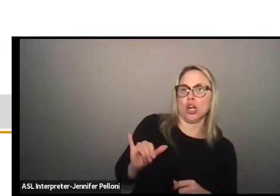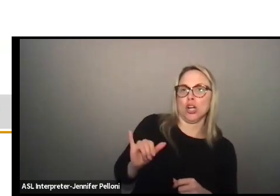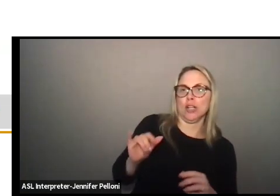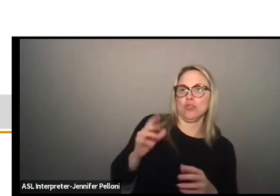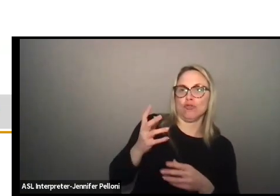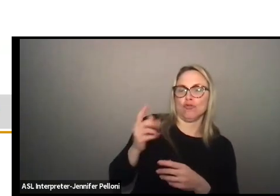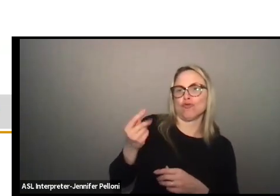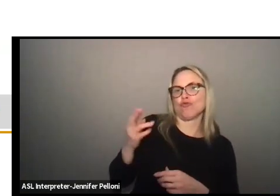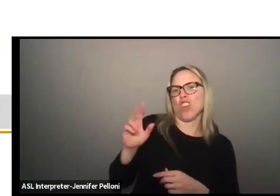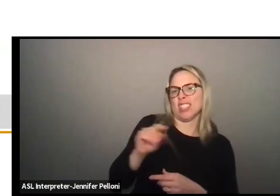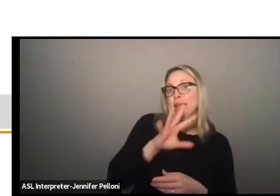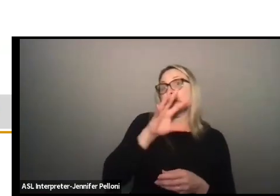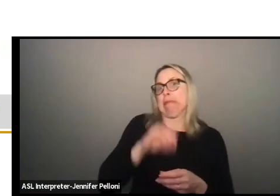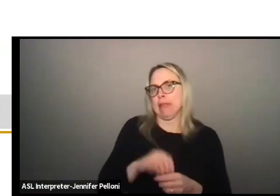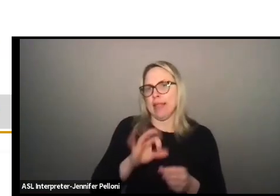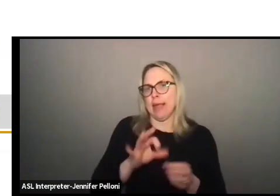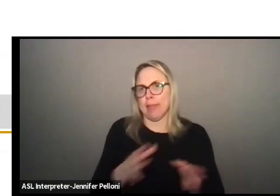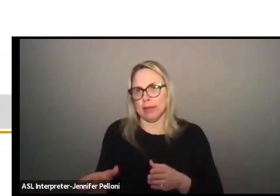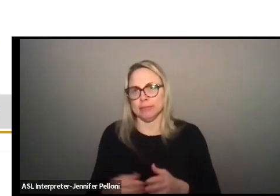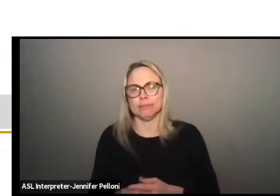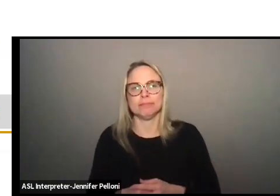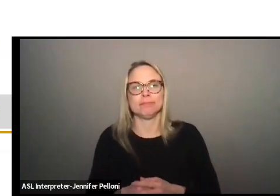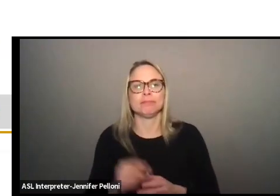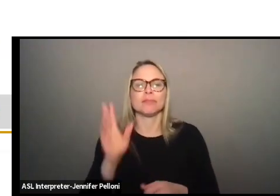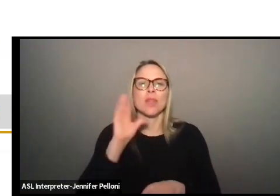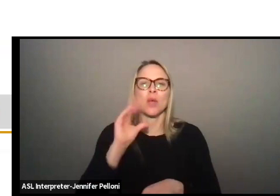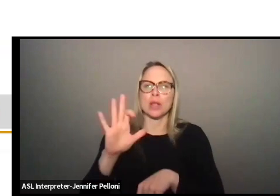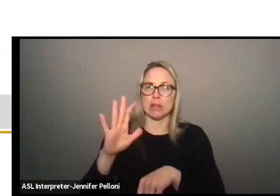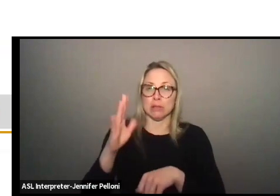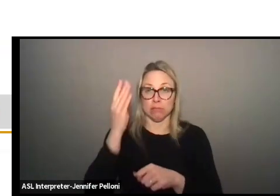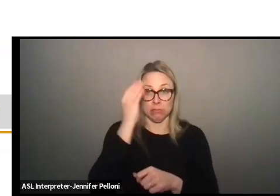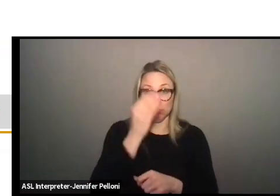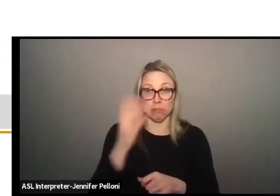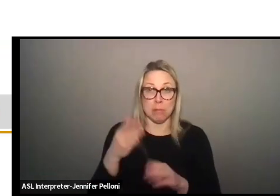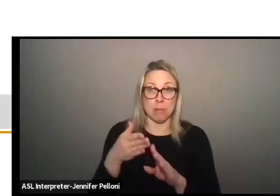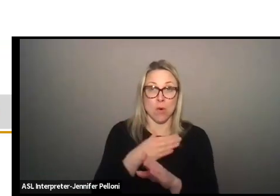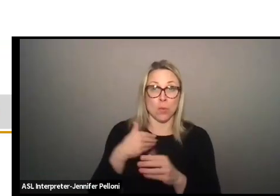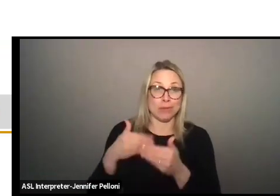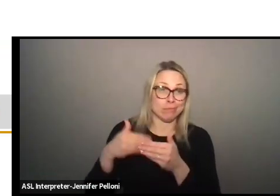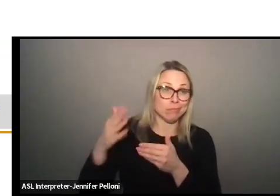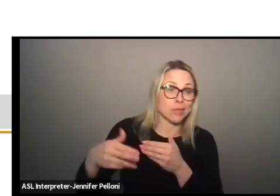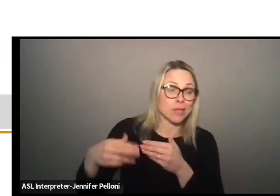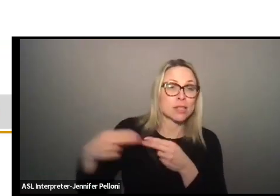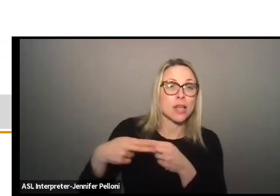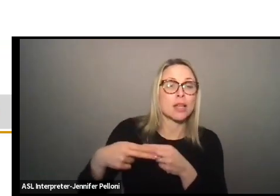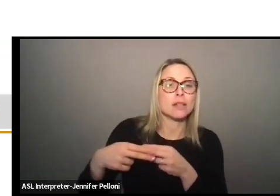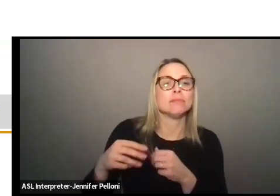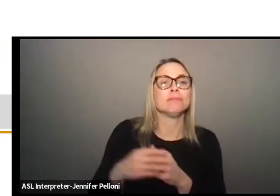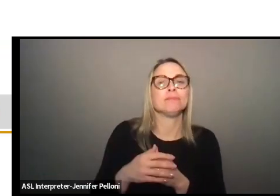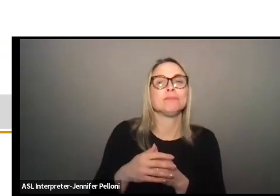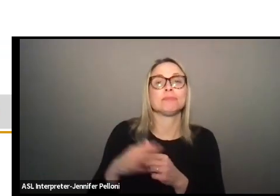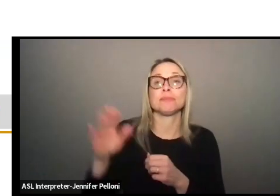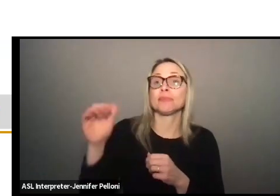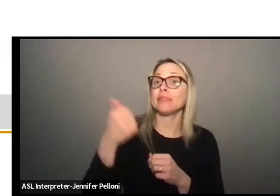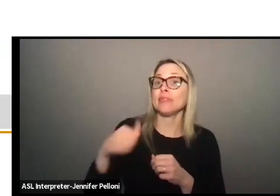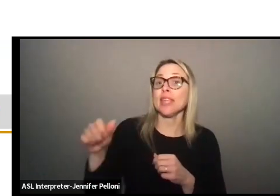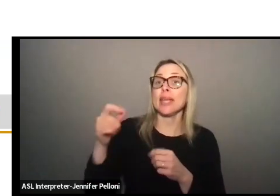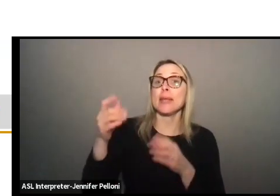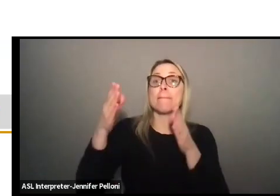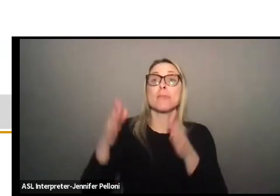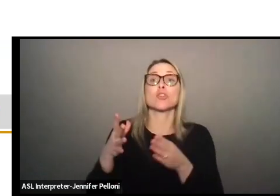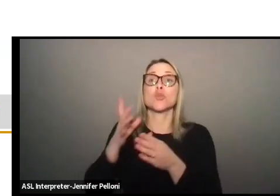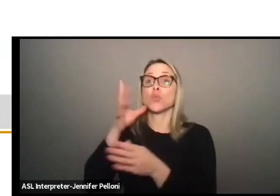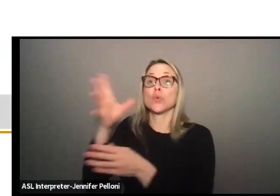plan. And I also want to say before I leave this slide that any trustee must